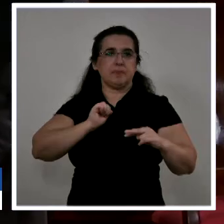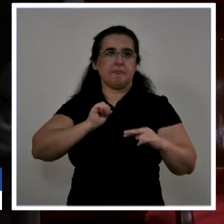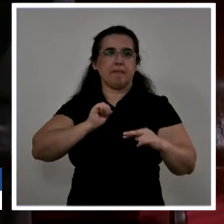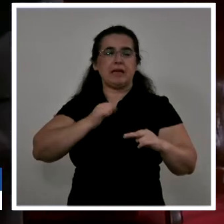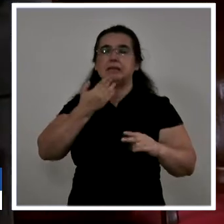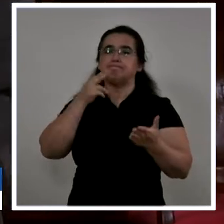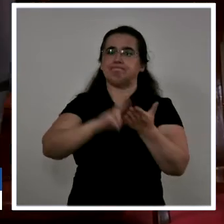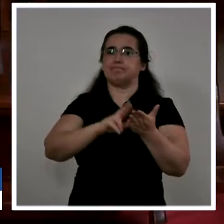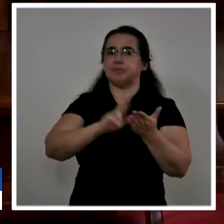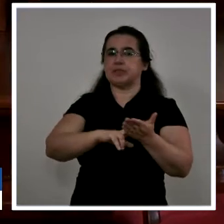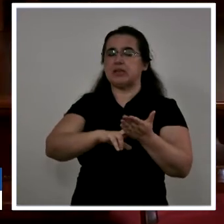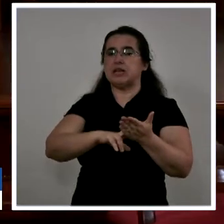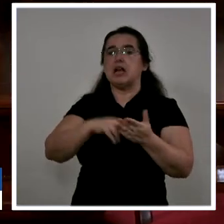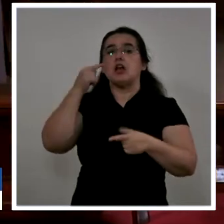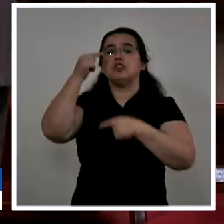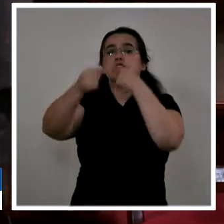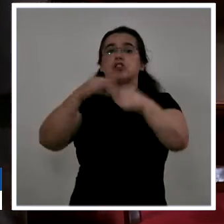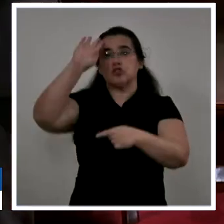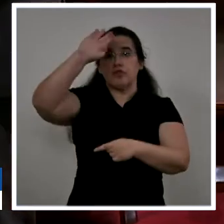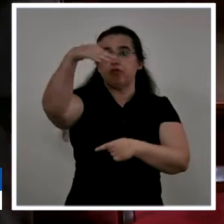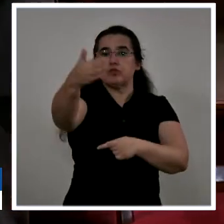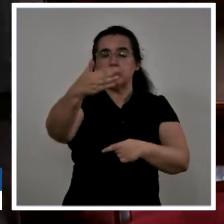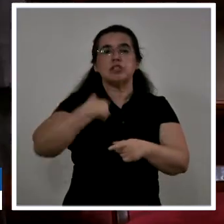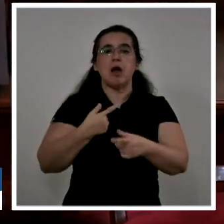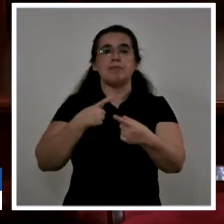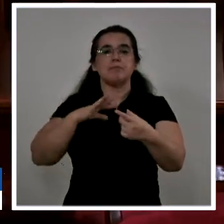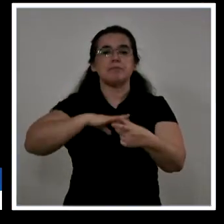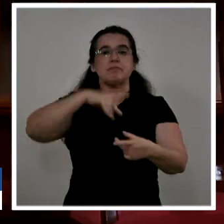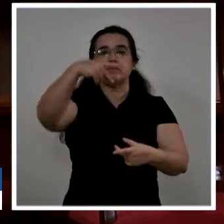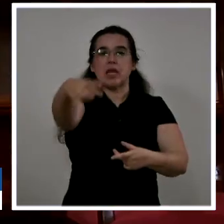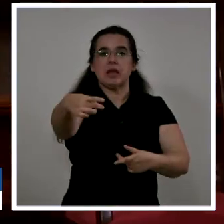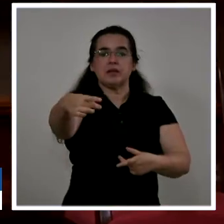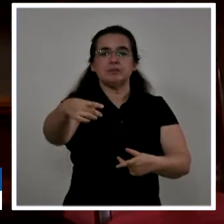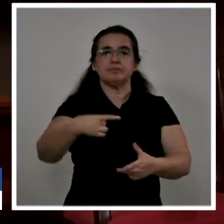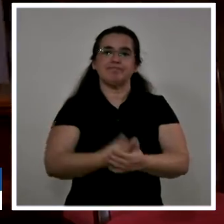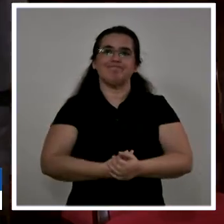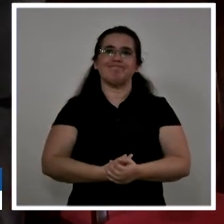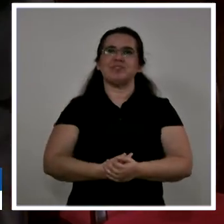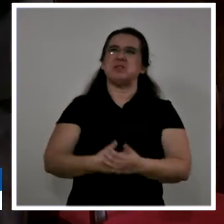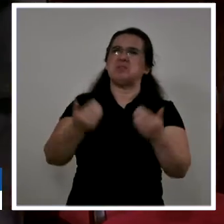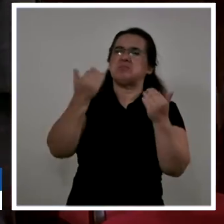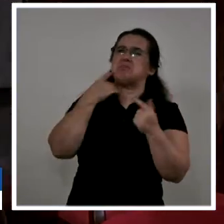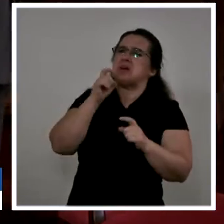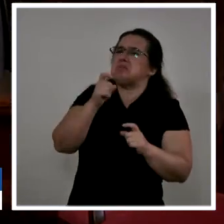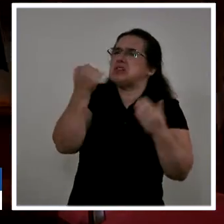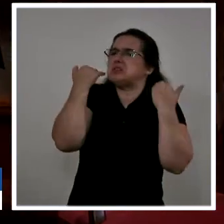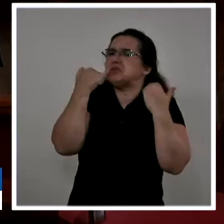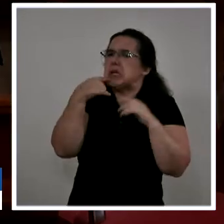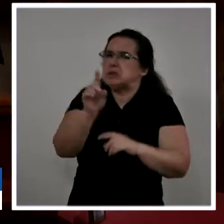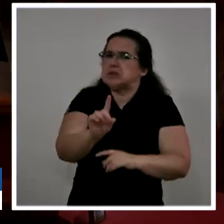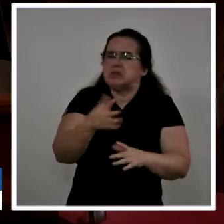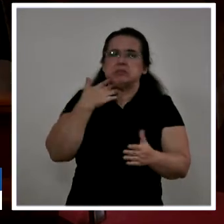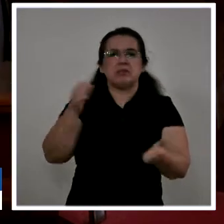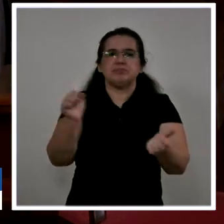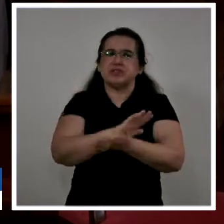verdade eu passo isso para as próximas gerações. Now, it's not all bad news. Não é totalmente más notícias, não é só más notícias. New York Times,